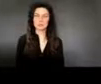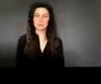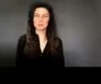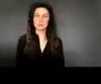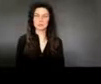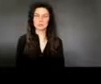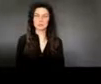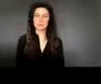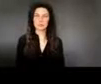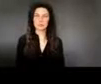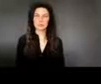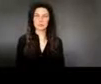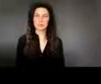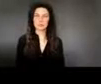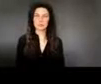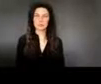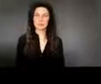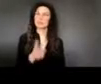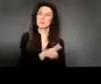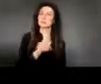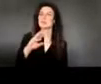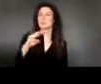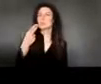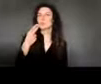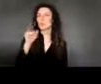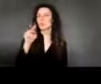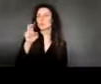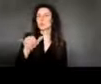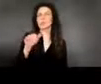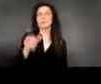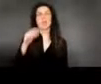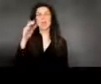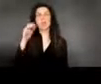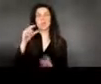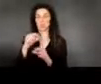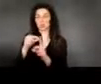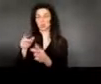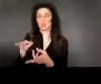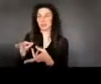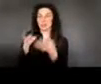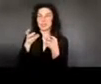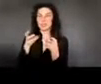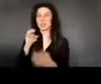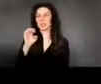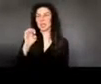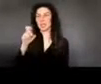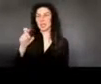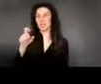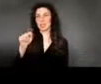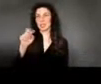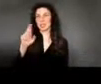You kind of relate to one idea of this term of extraction. Something that